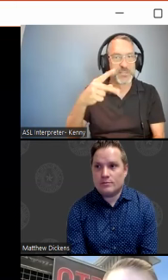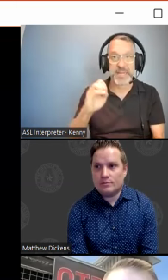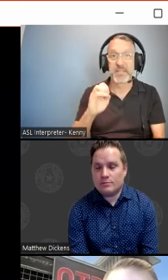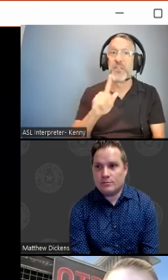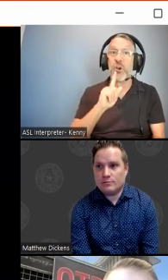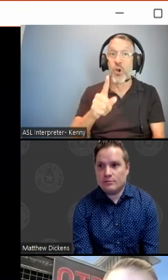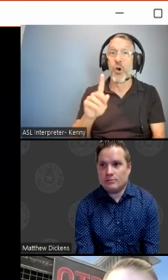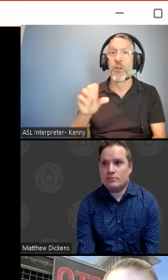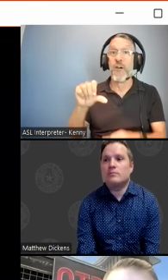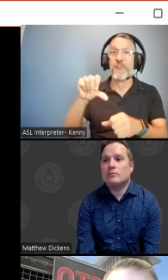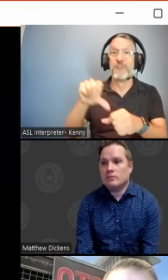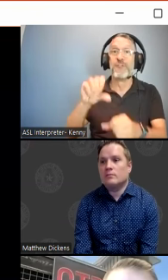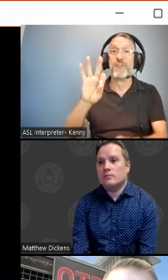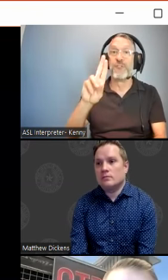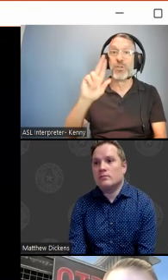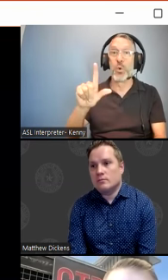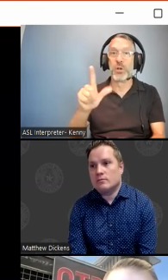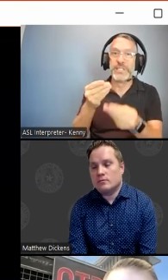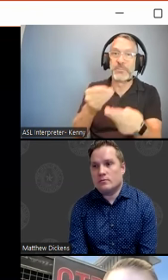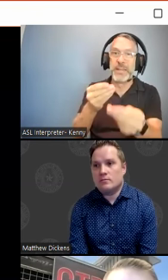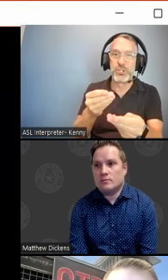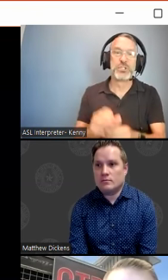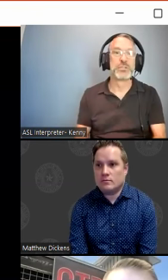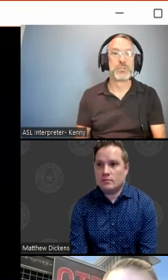considered fuel dispensers.